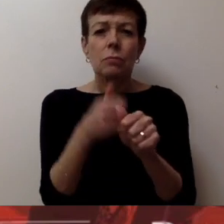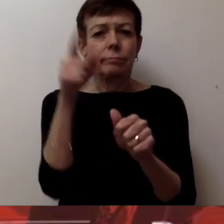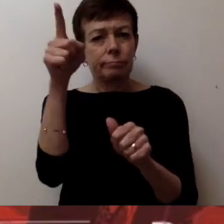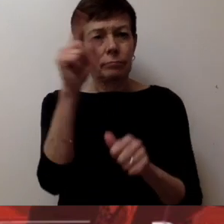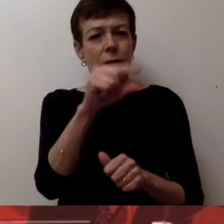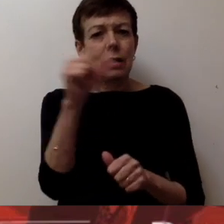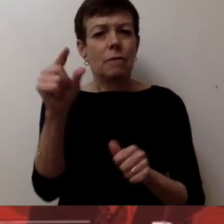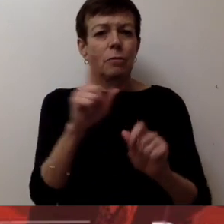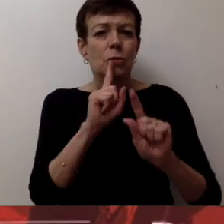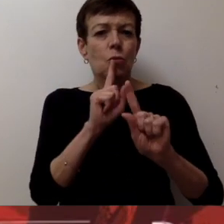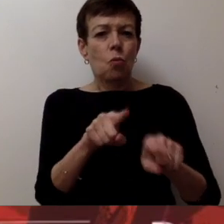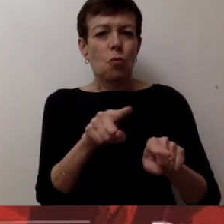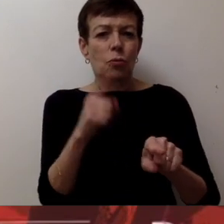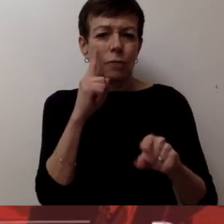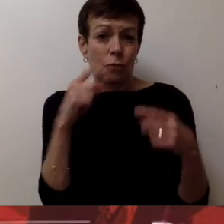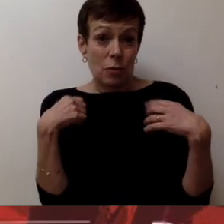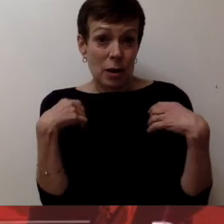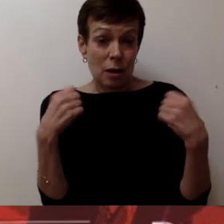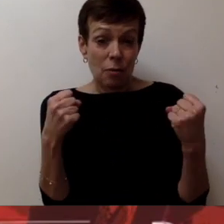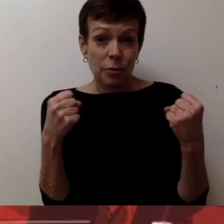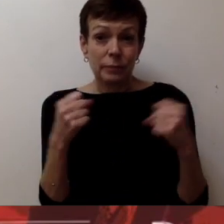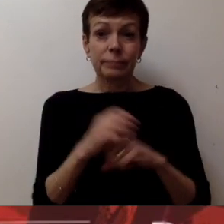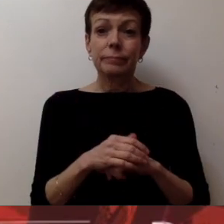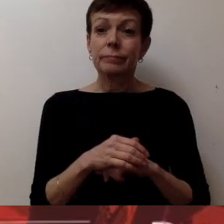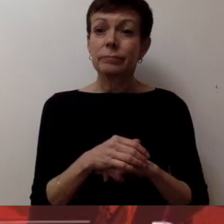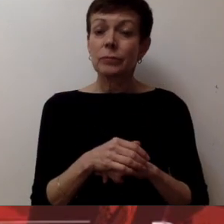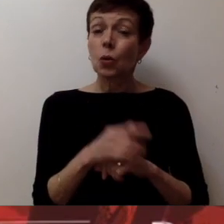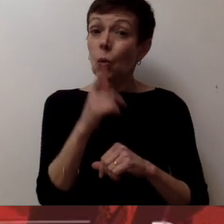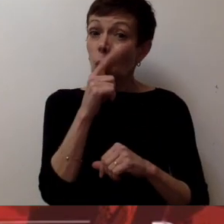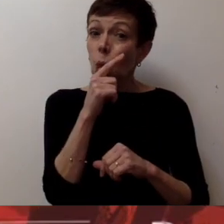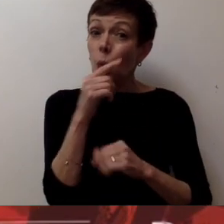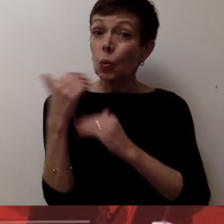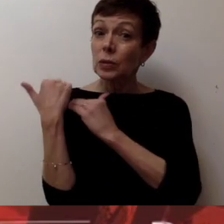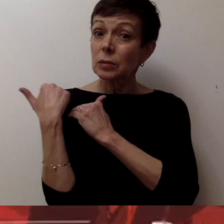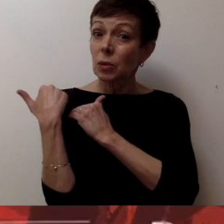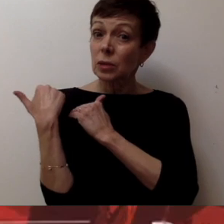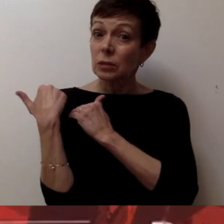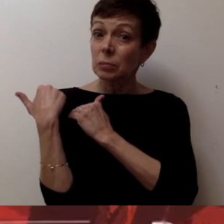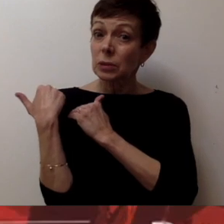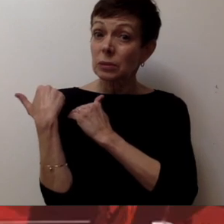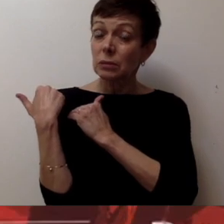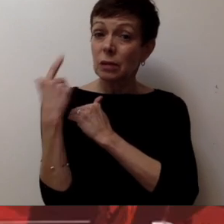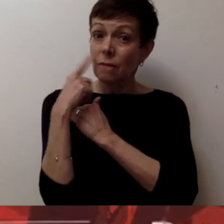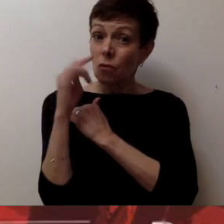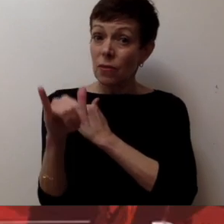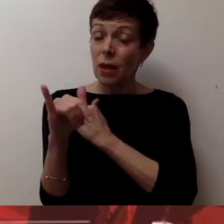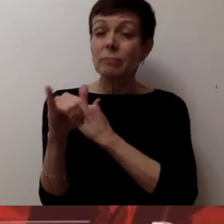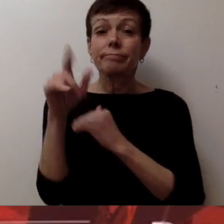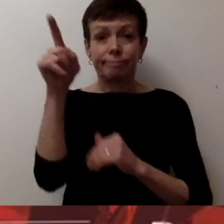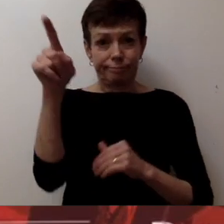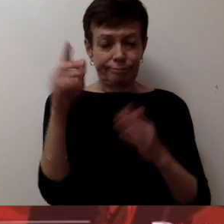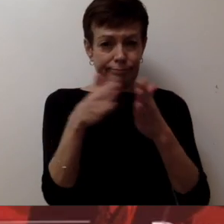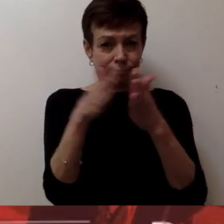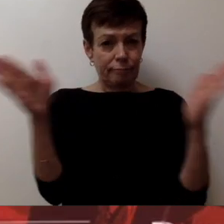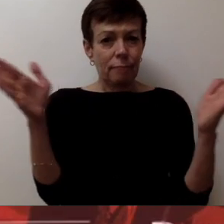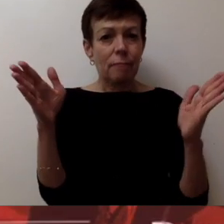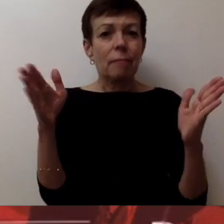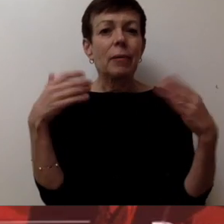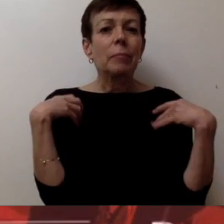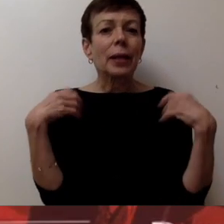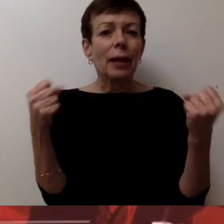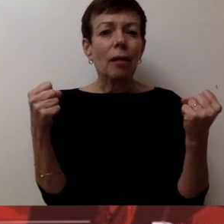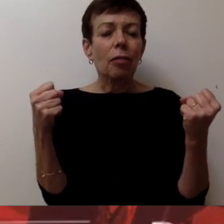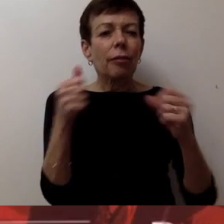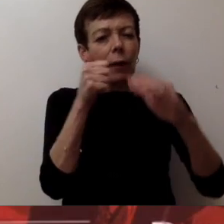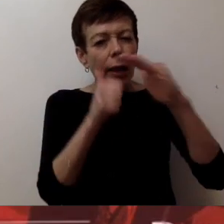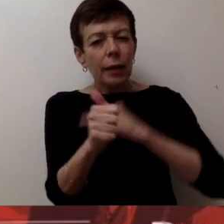have been implemented. The lead agency for enforcement of public health orders is Environmental Public Health, which is a part of